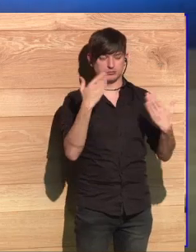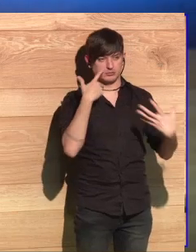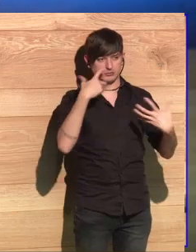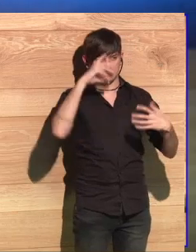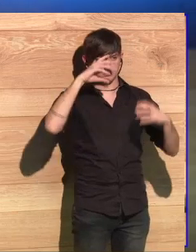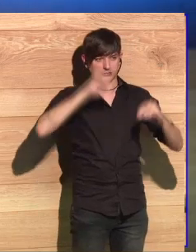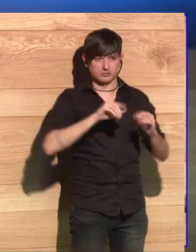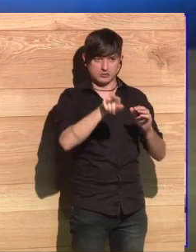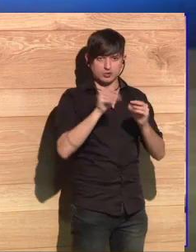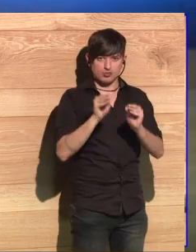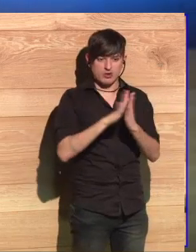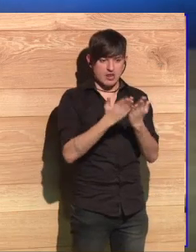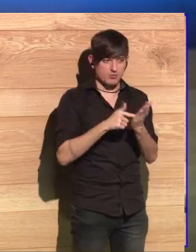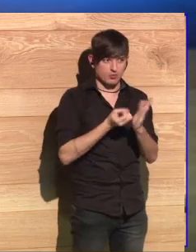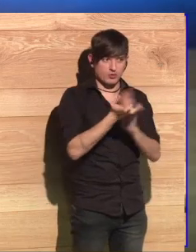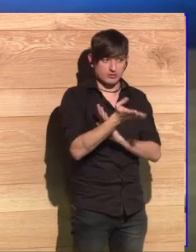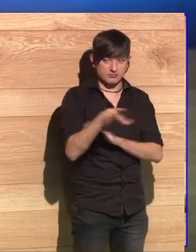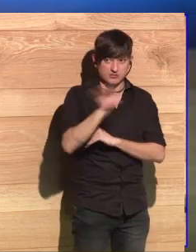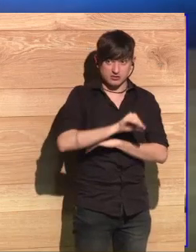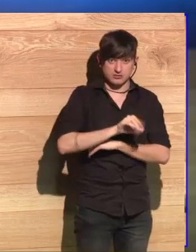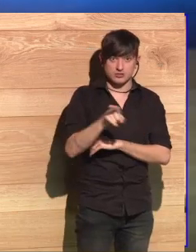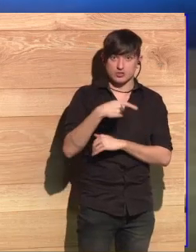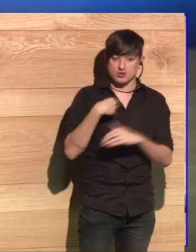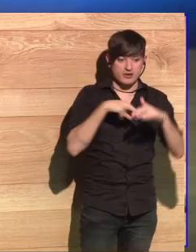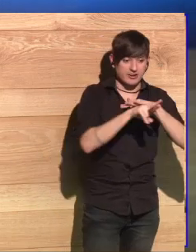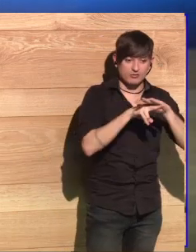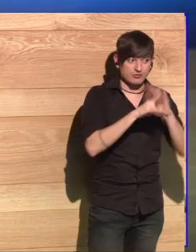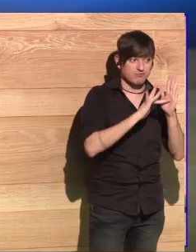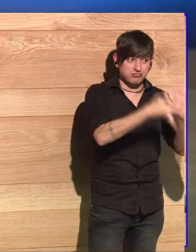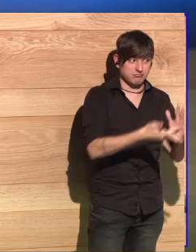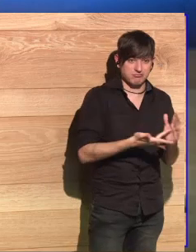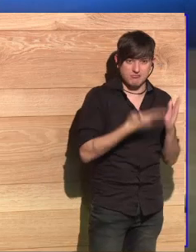Do you understand the crash that Peter felt?